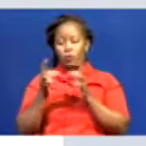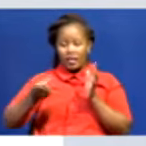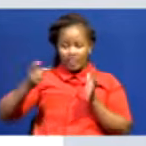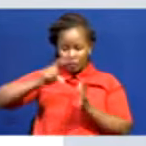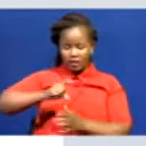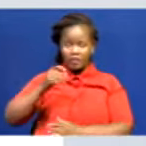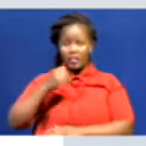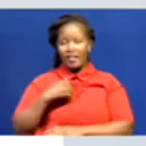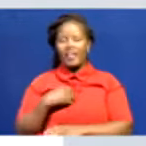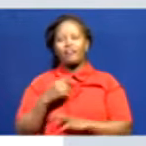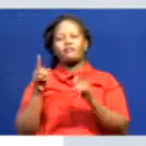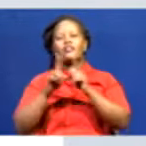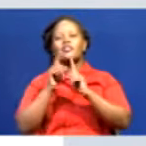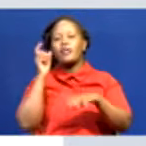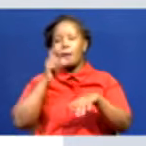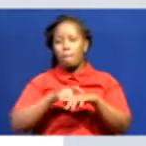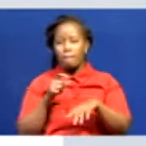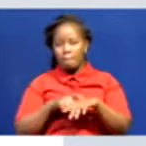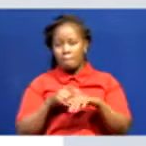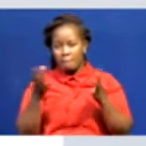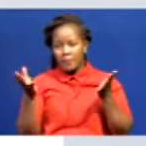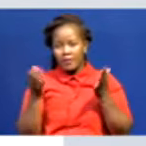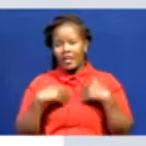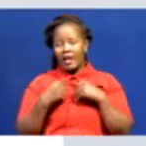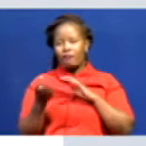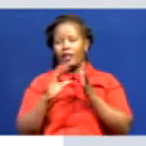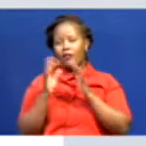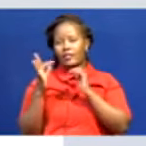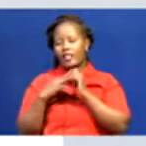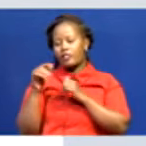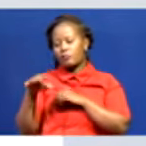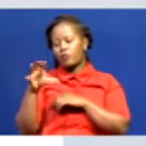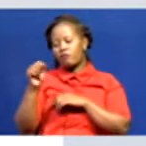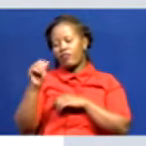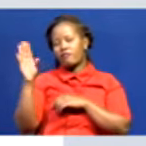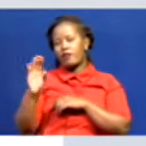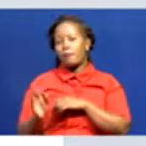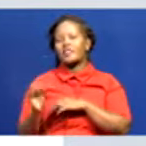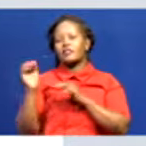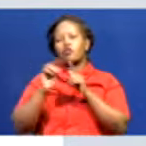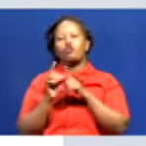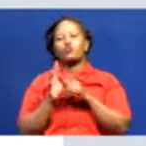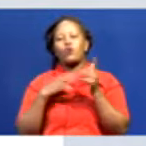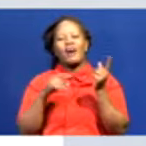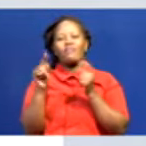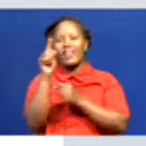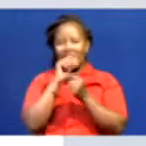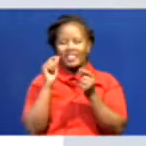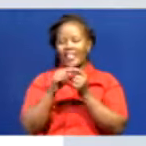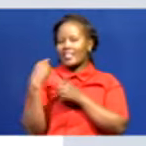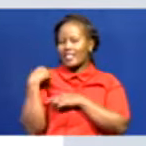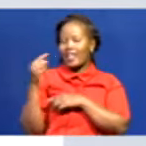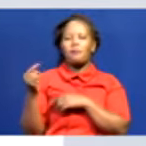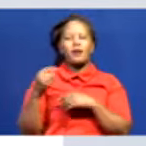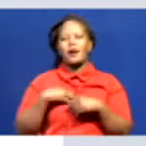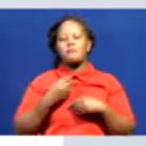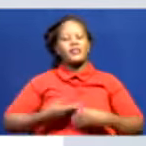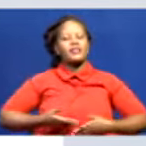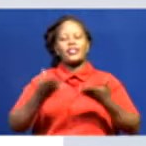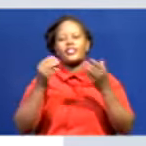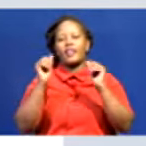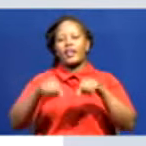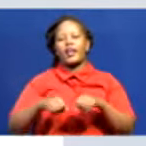traffic during the same period increased by about 8.5%. And we have the exact figures that I can share with